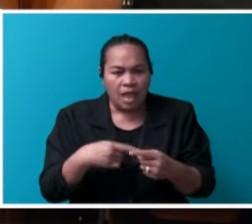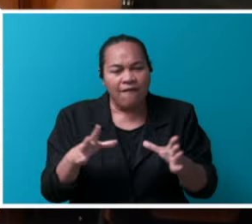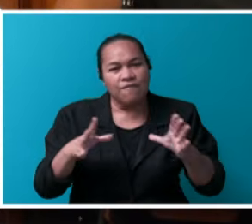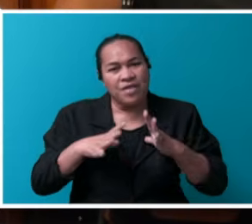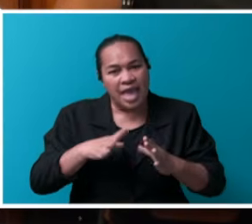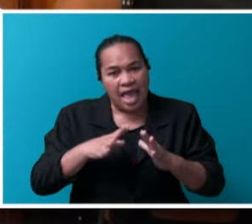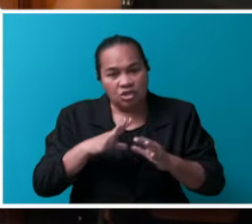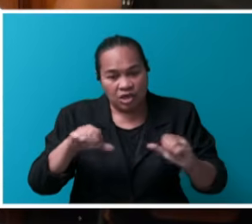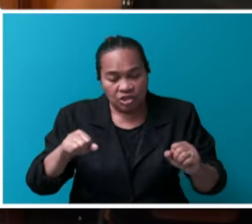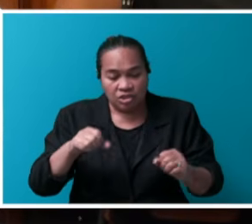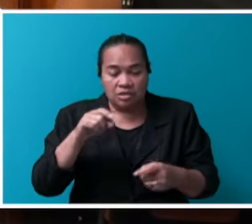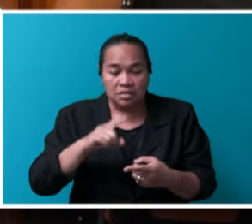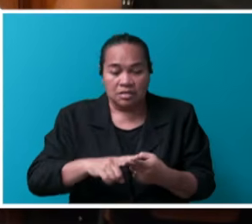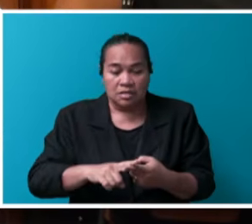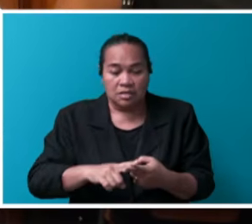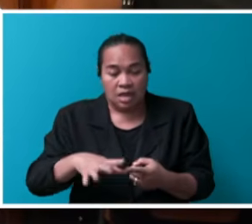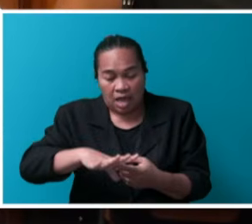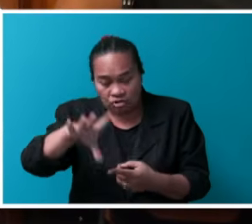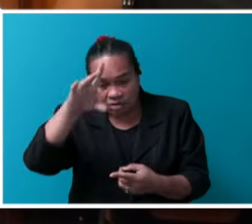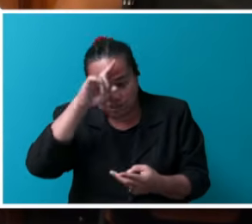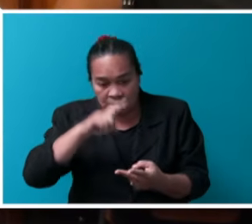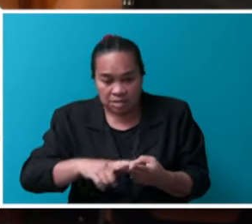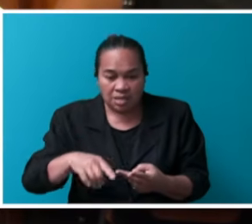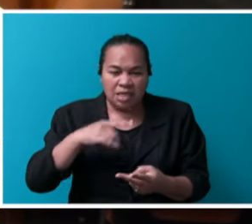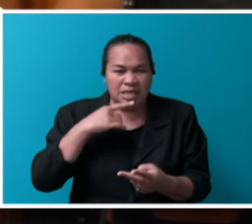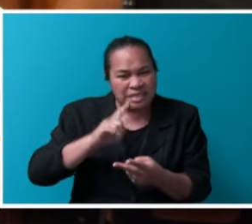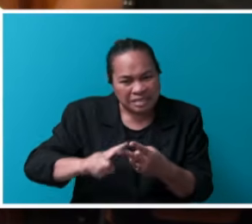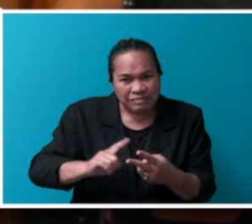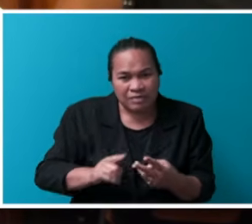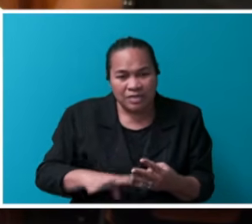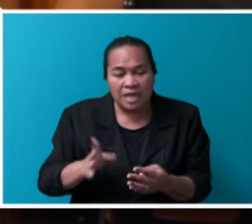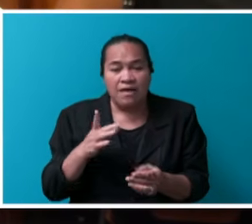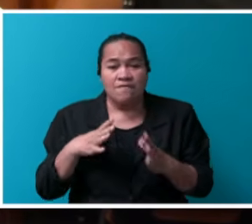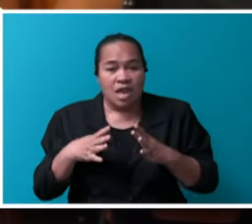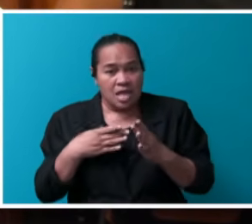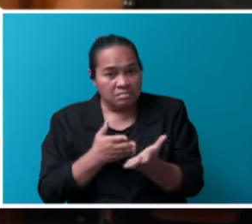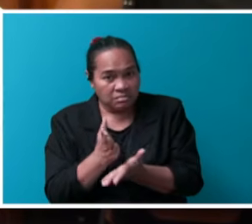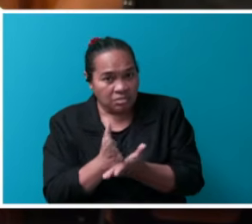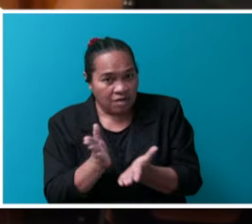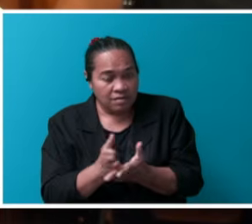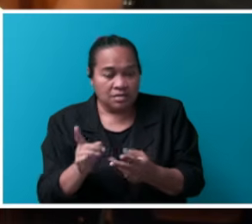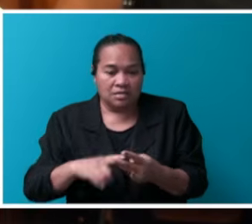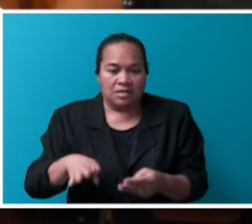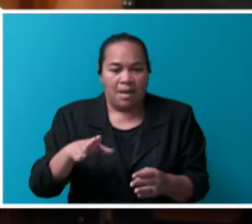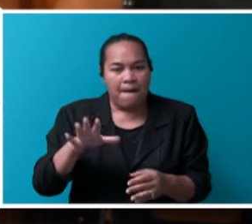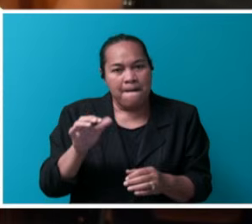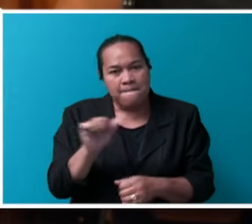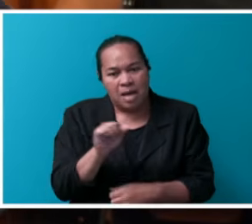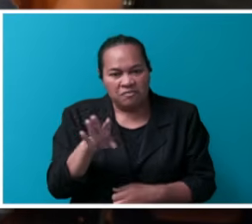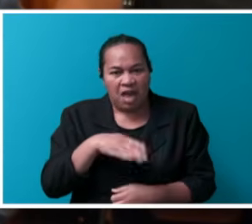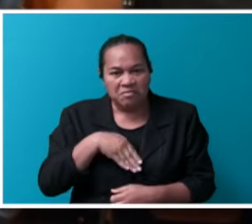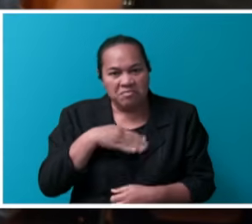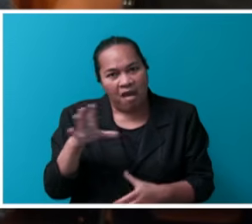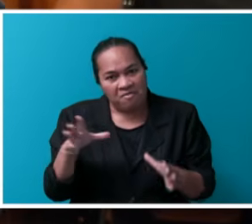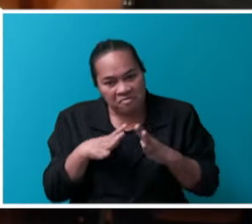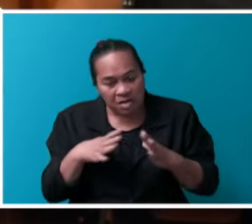free bus fares, subsidized dialysis, first home buyer grants, and free legal services. Mr. Speaker, we significantly scaled up investments